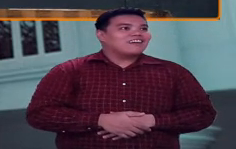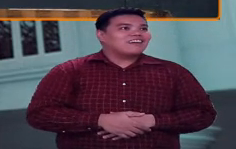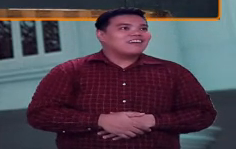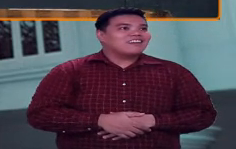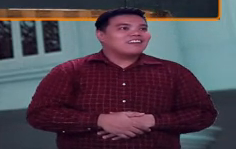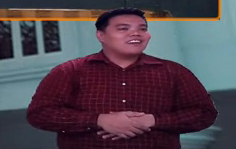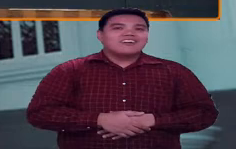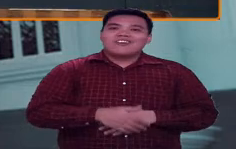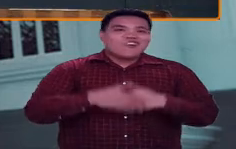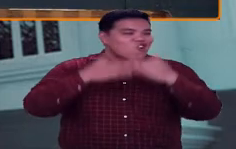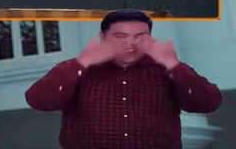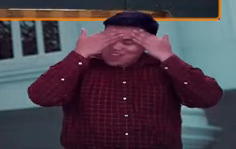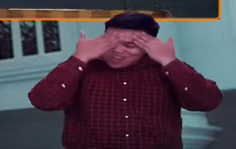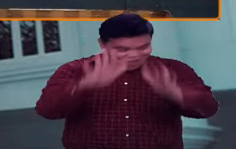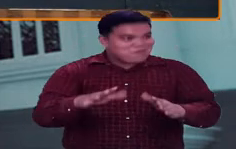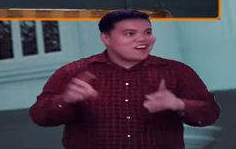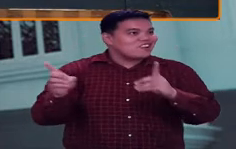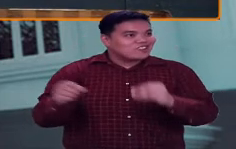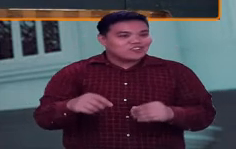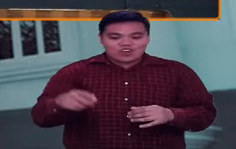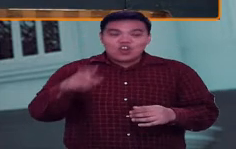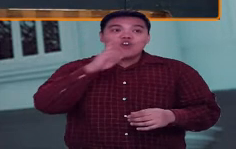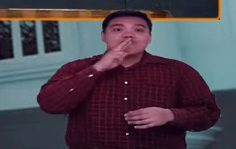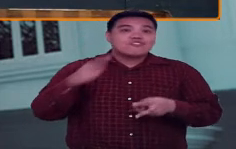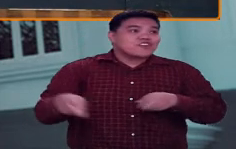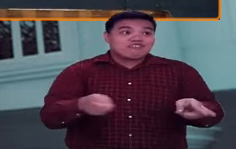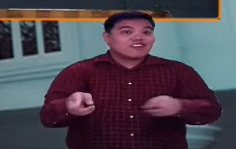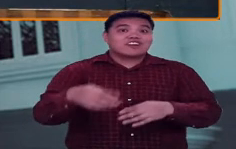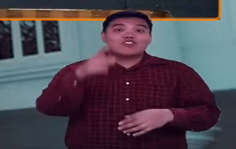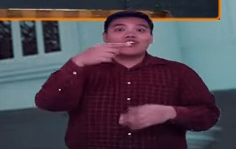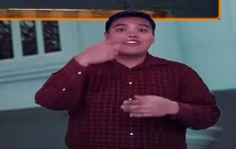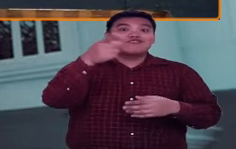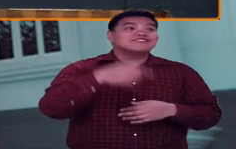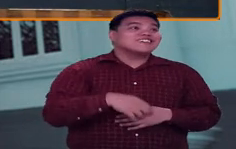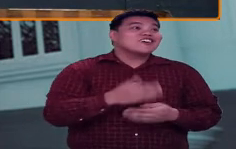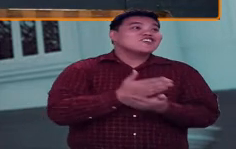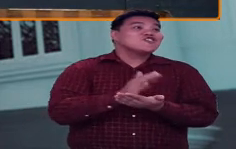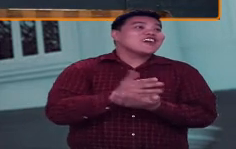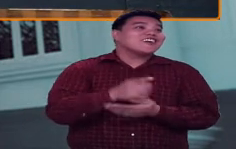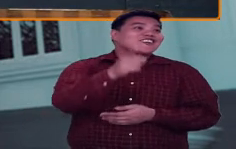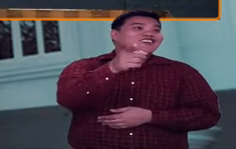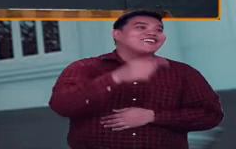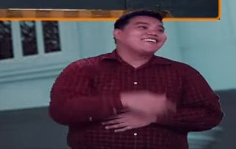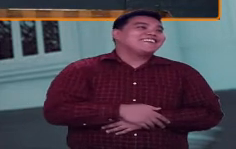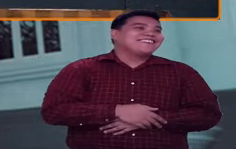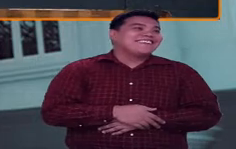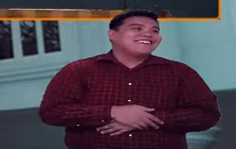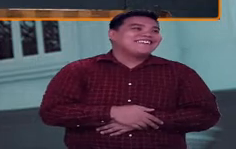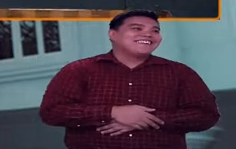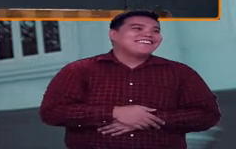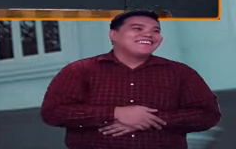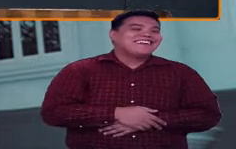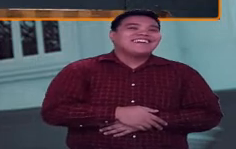You never know what else is going to be sharing the river with you. Go to the next slide.